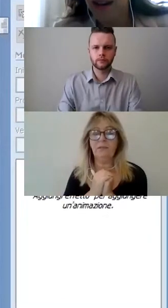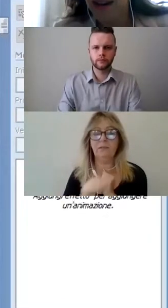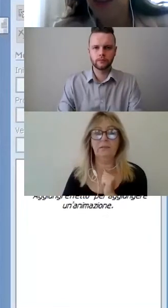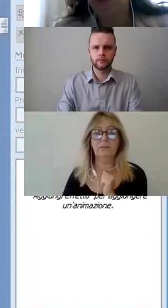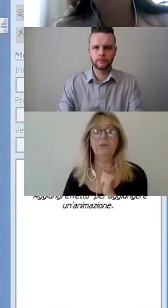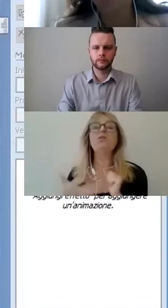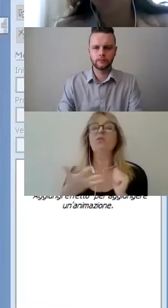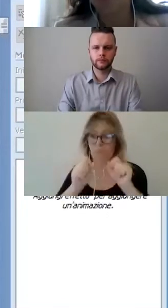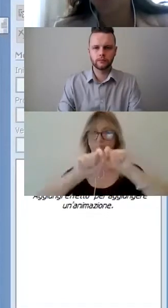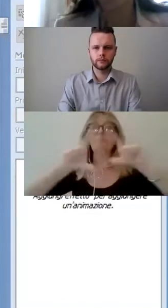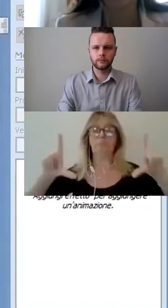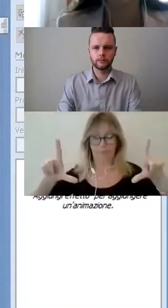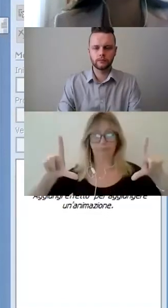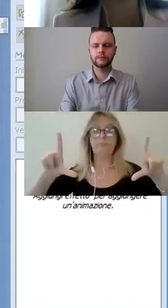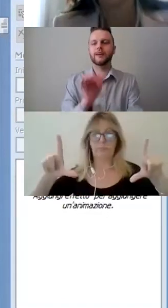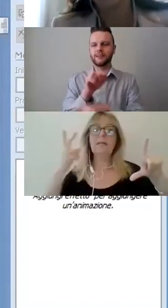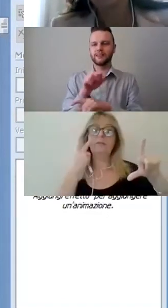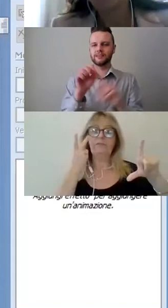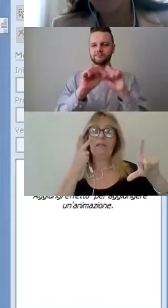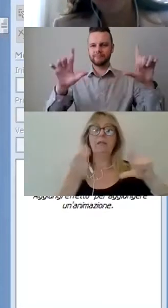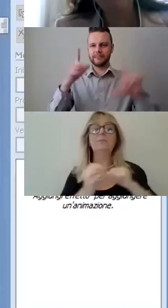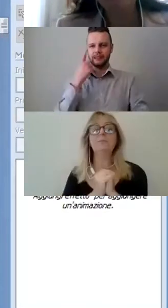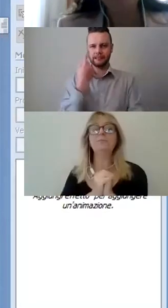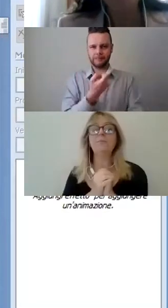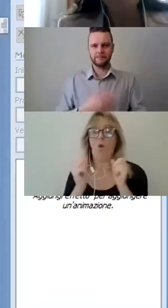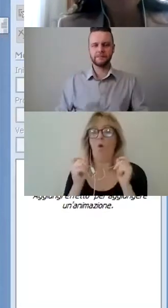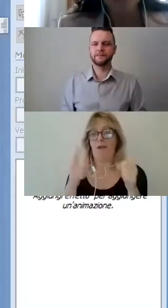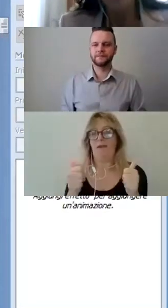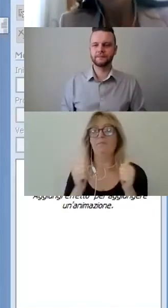C'è, la vediamo. Yes, we can see it. Benissimo.